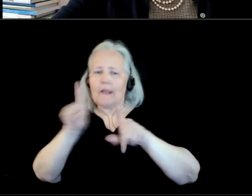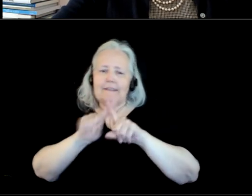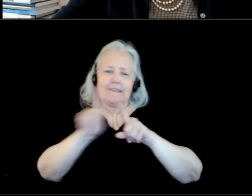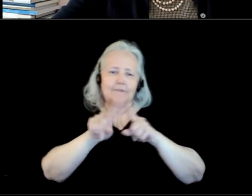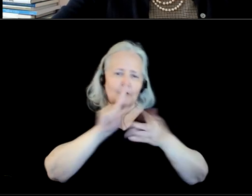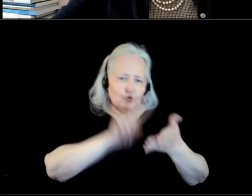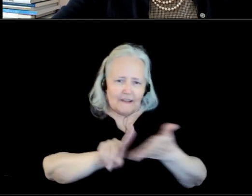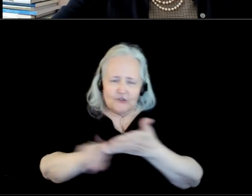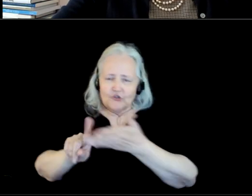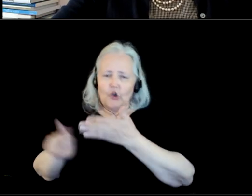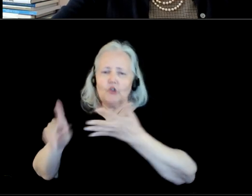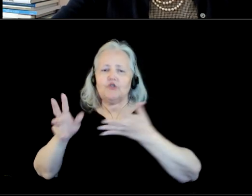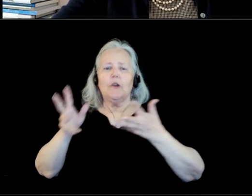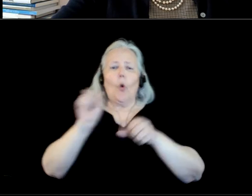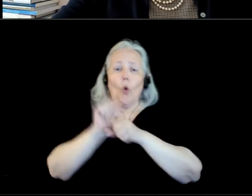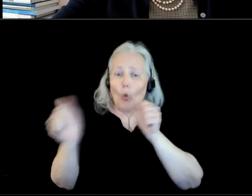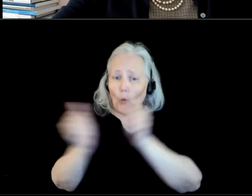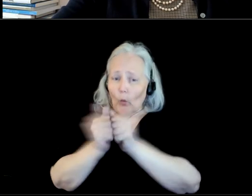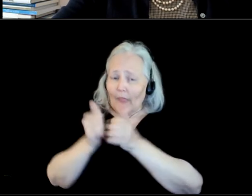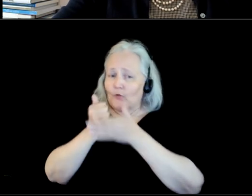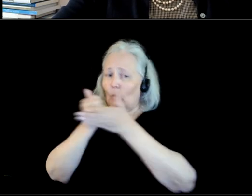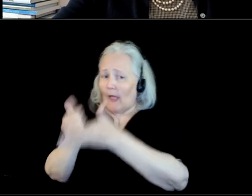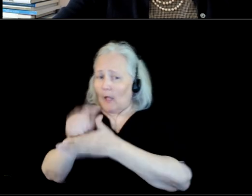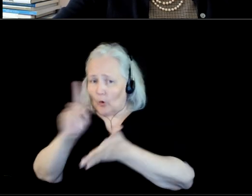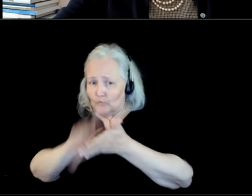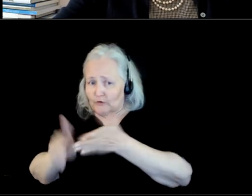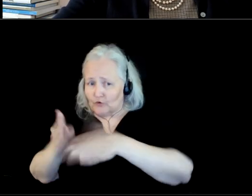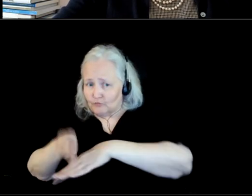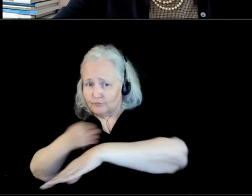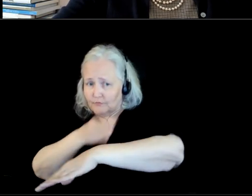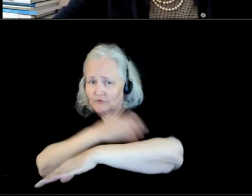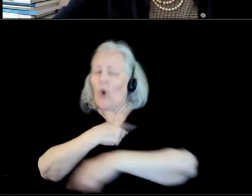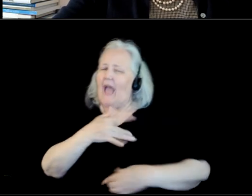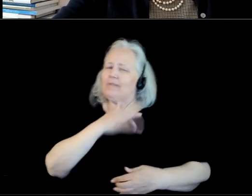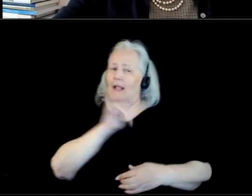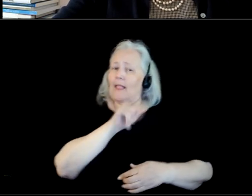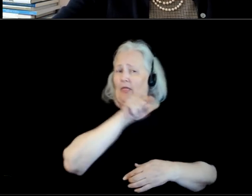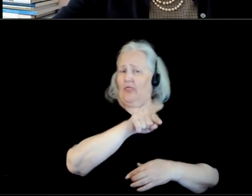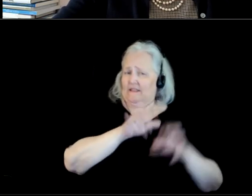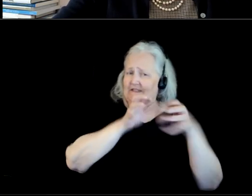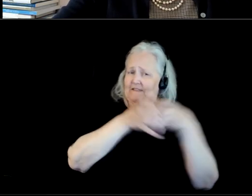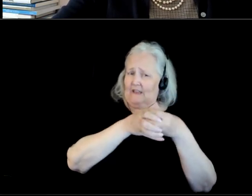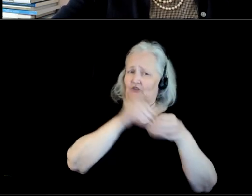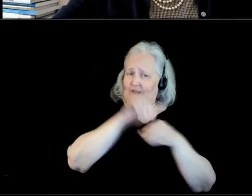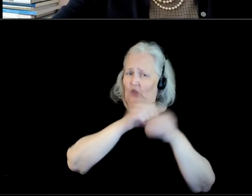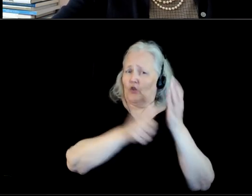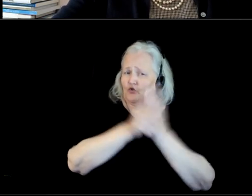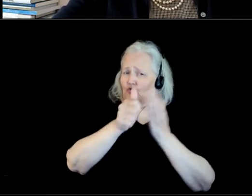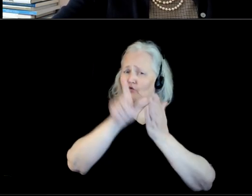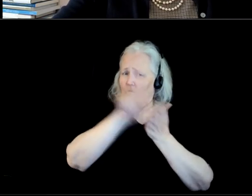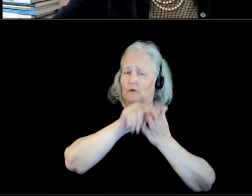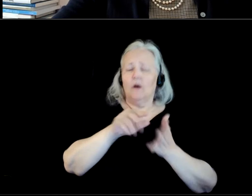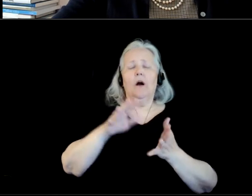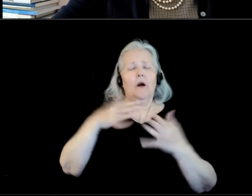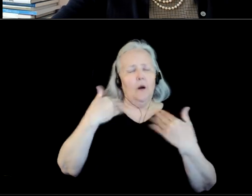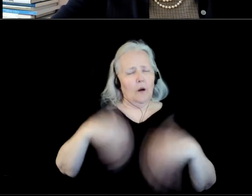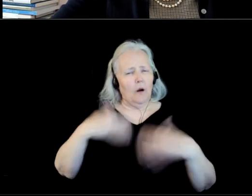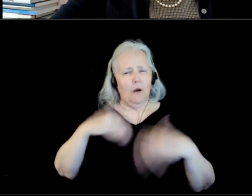their research. So I think it's going to be a good venue, and I would welcome your submissions.